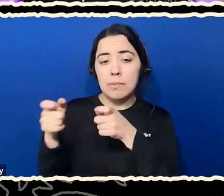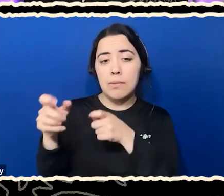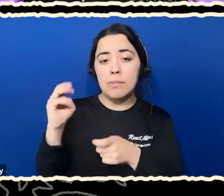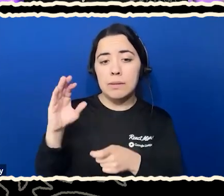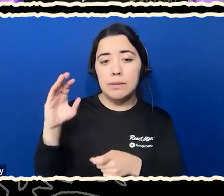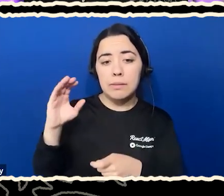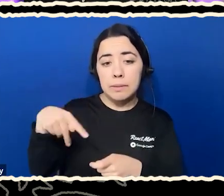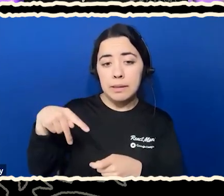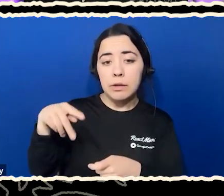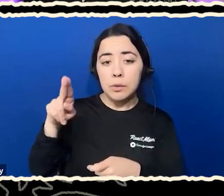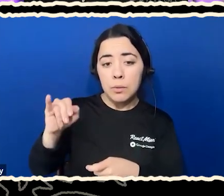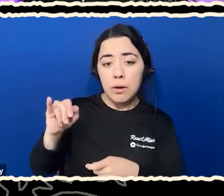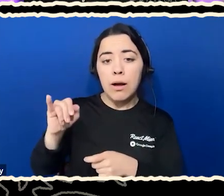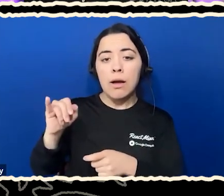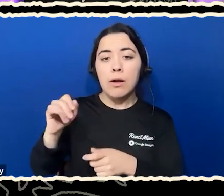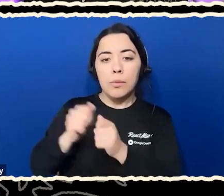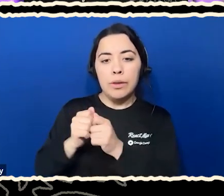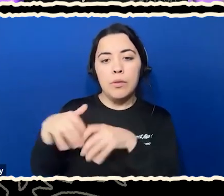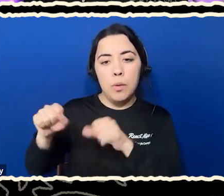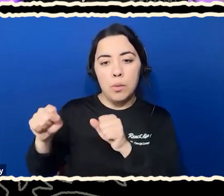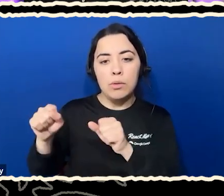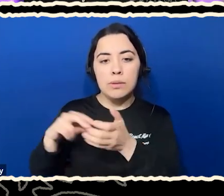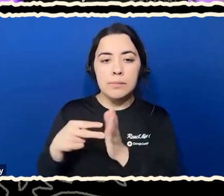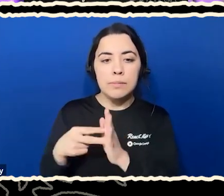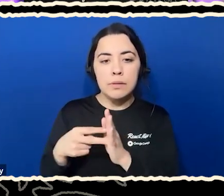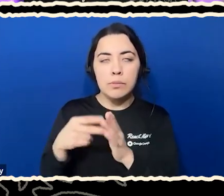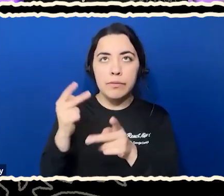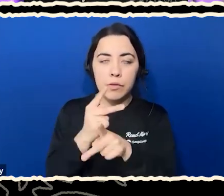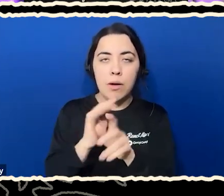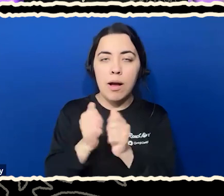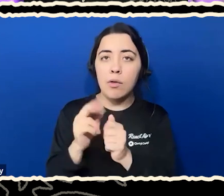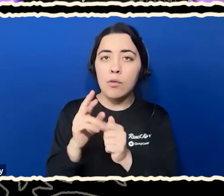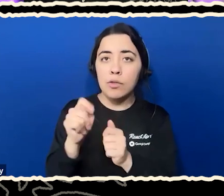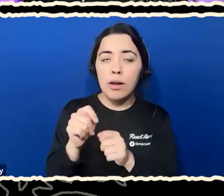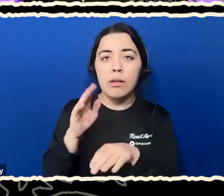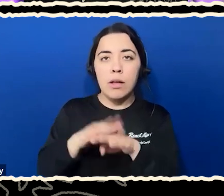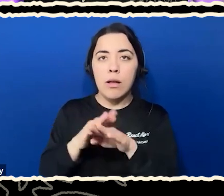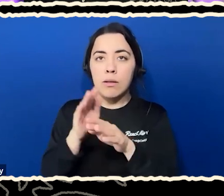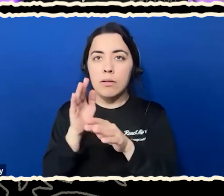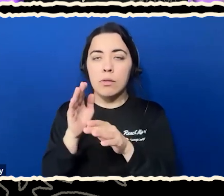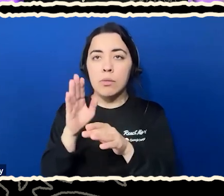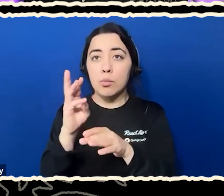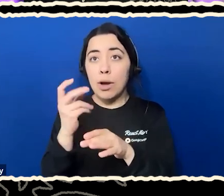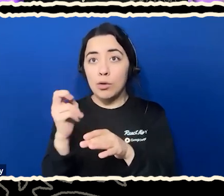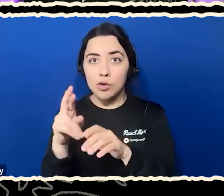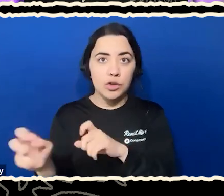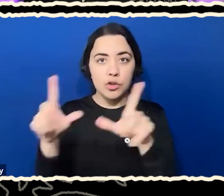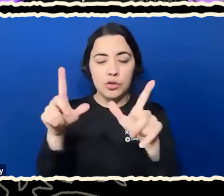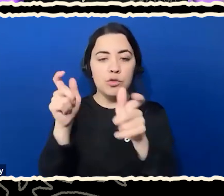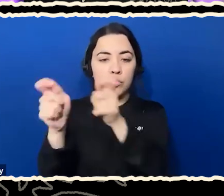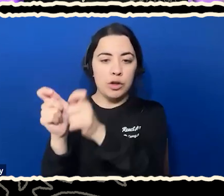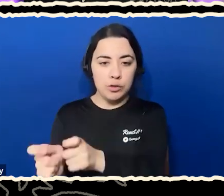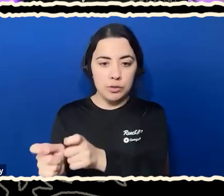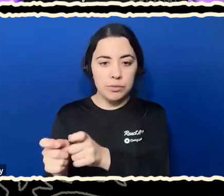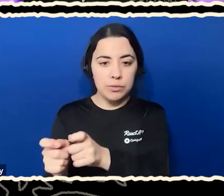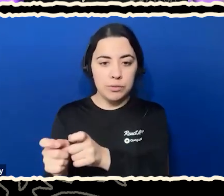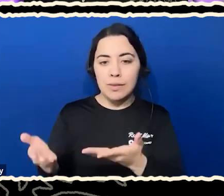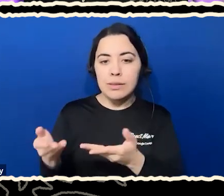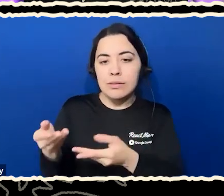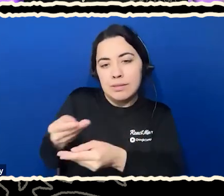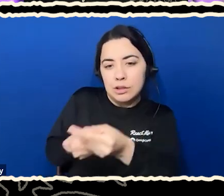browser. So this handshake basically is just an exchange on events where it posts an event which